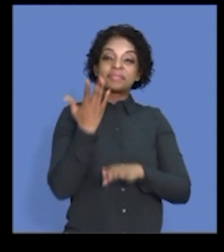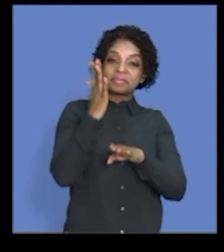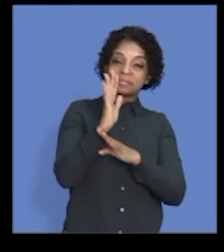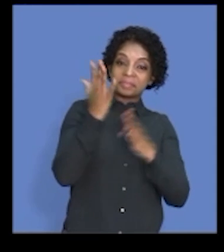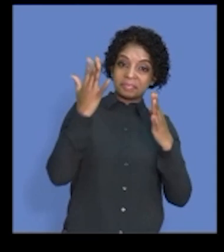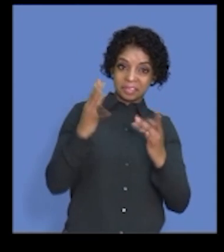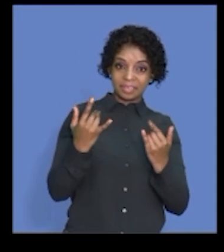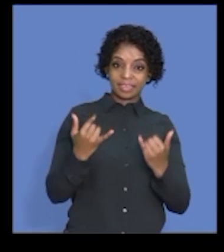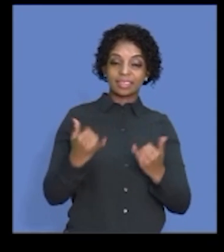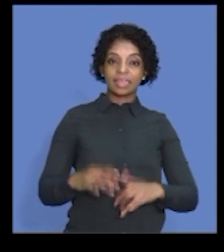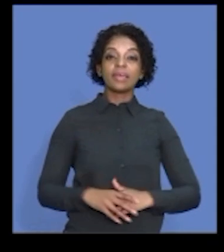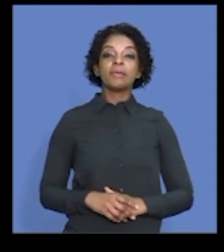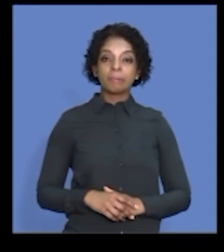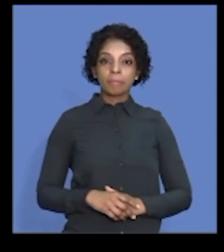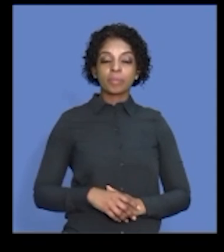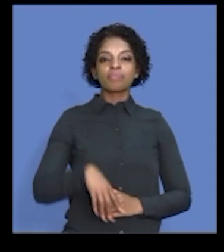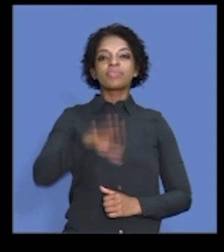just now. Watch,